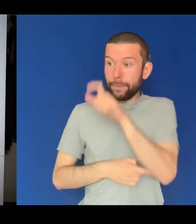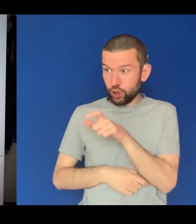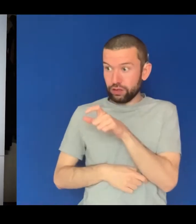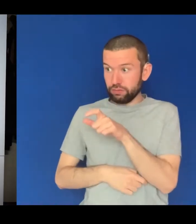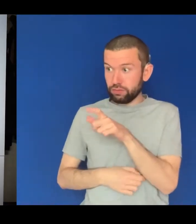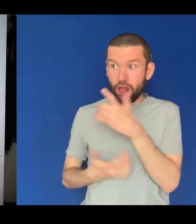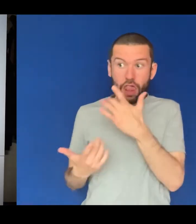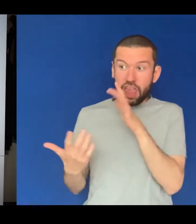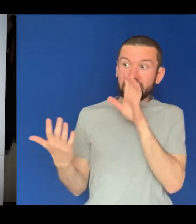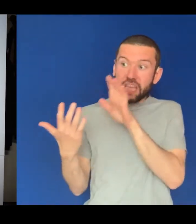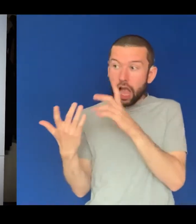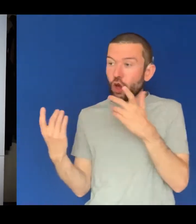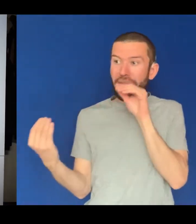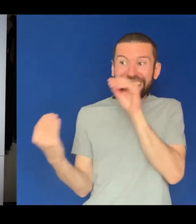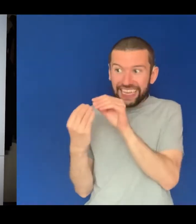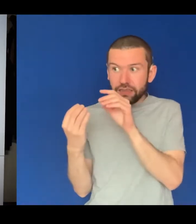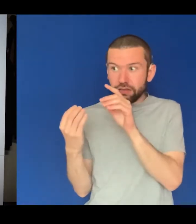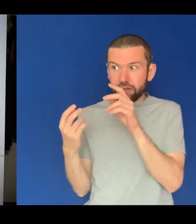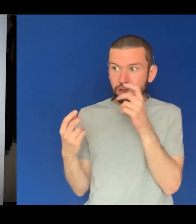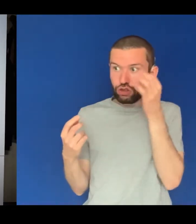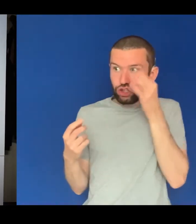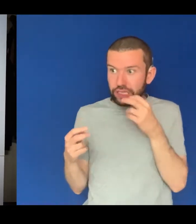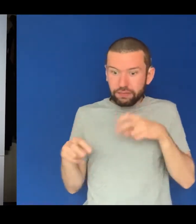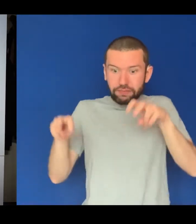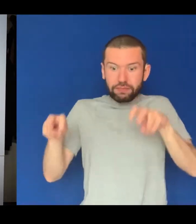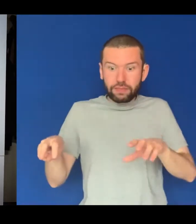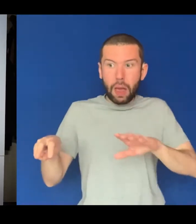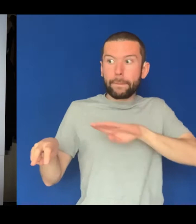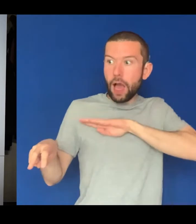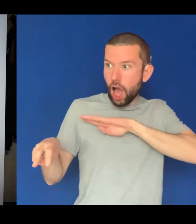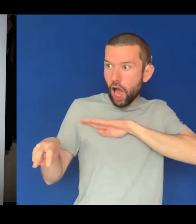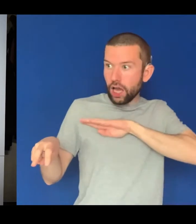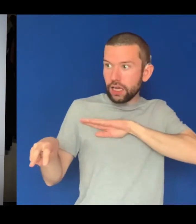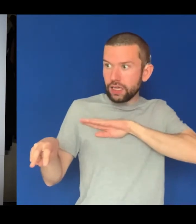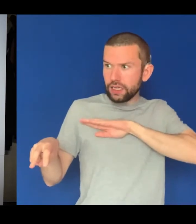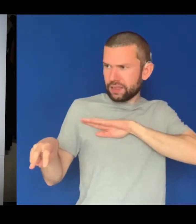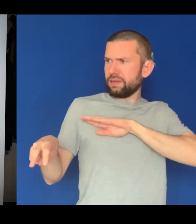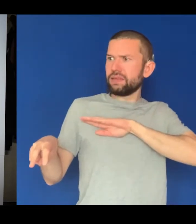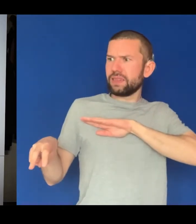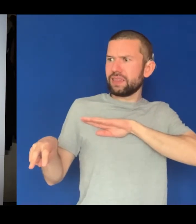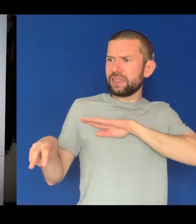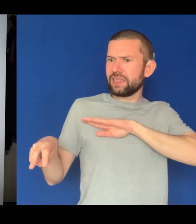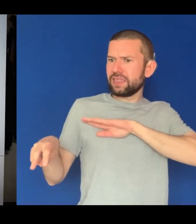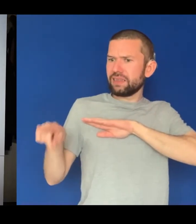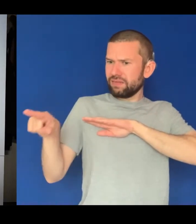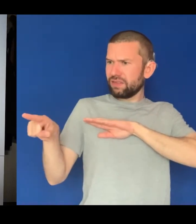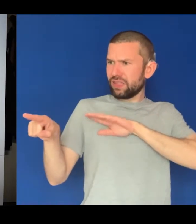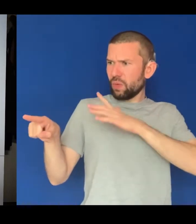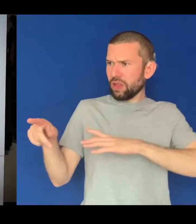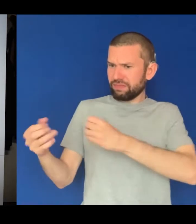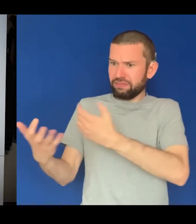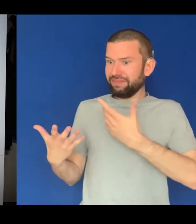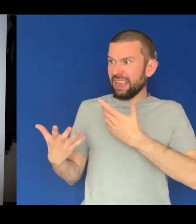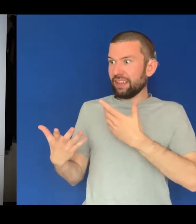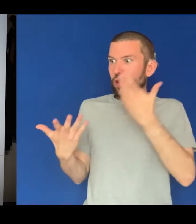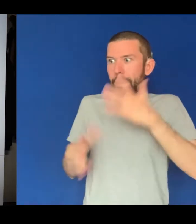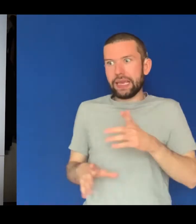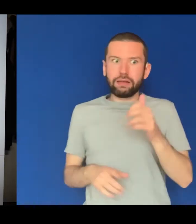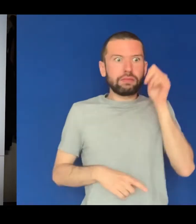touch them, didn't kiss them, just sat in the park, and you want to confess this as some sort